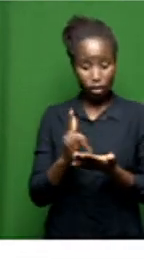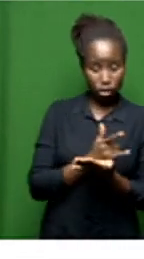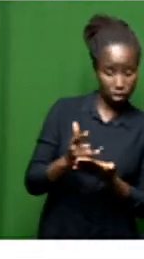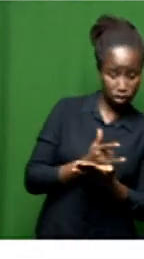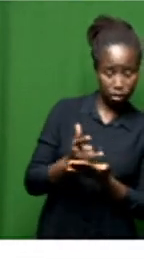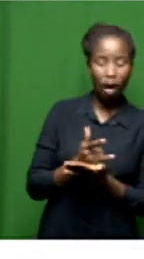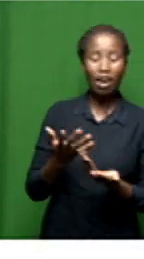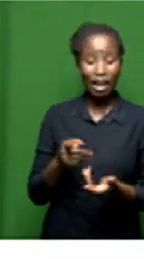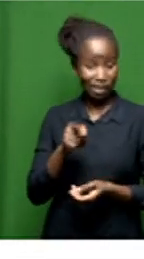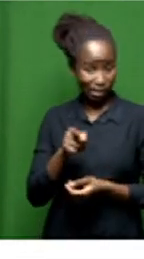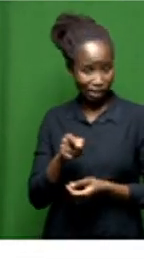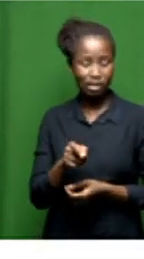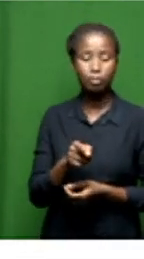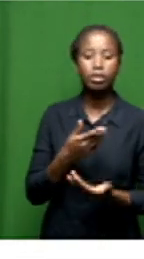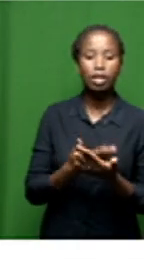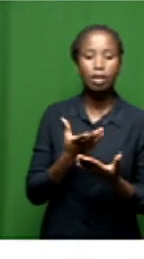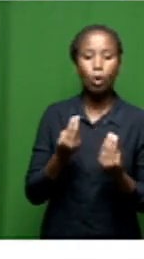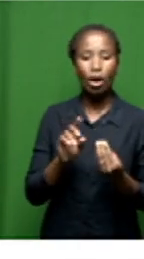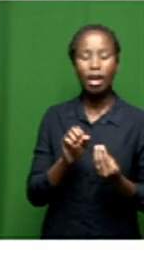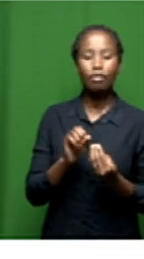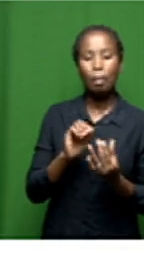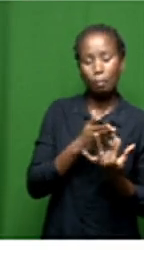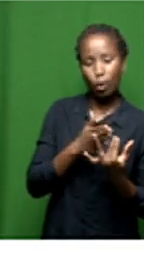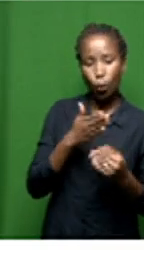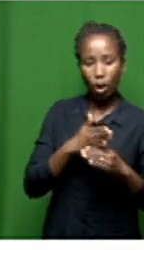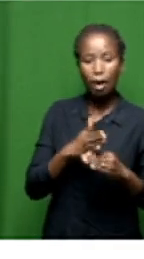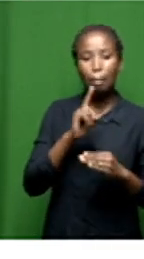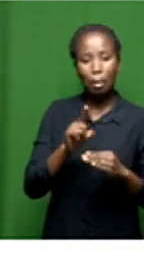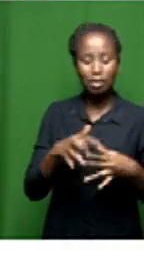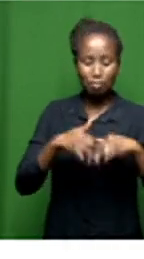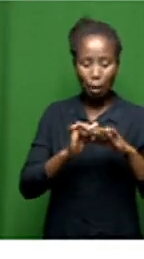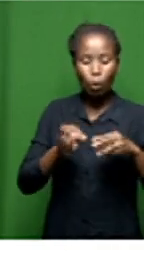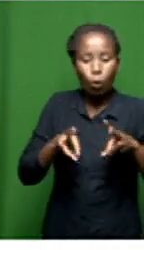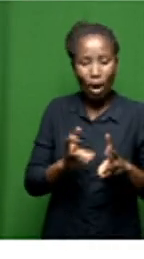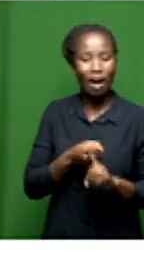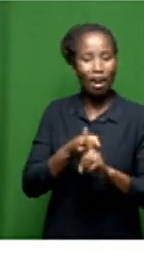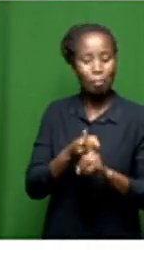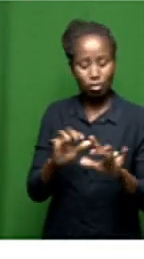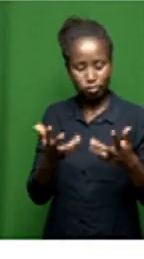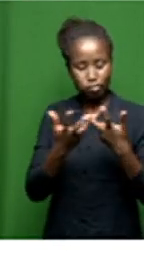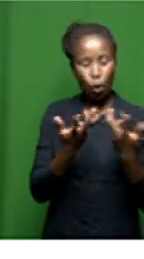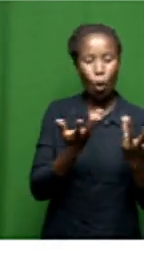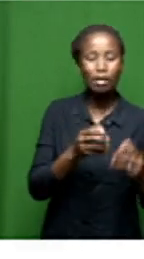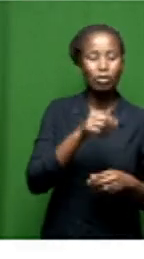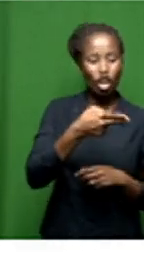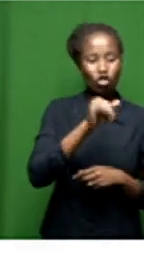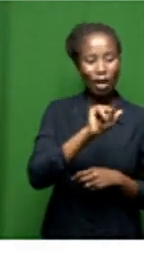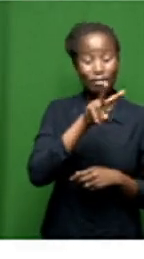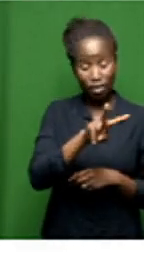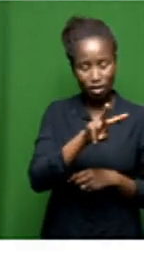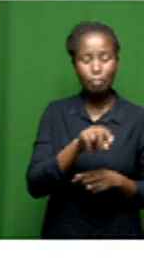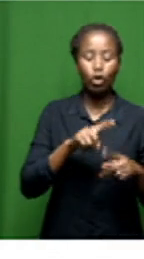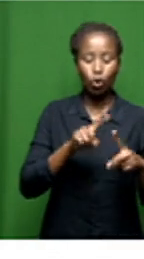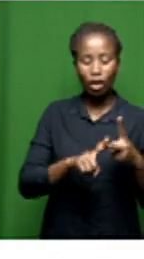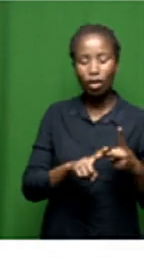foot soldiers. This model works for us. It worked for HIV. It worked when our COVID-19 outbreaks were happening. We had to test them in